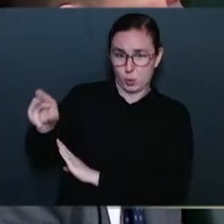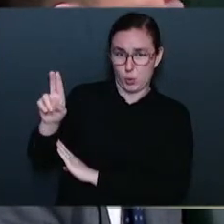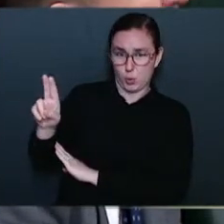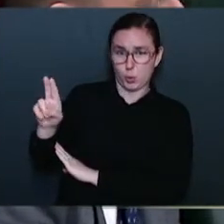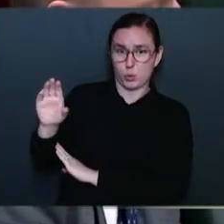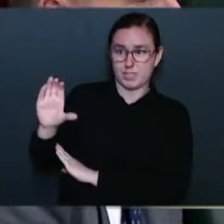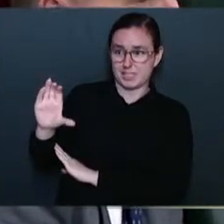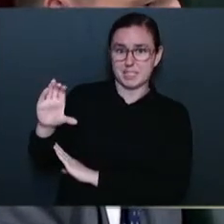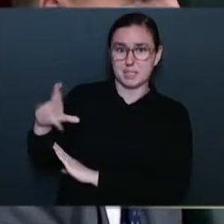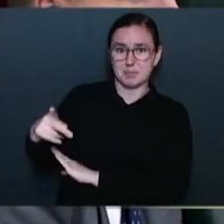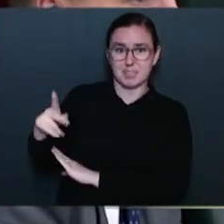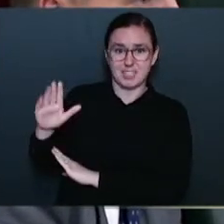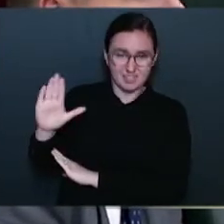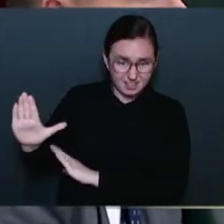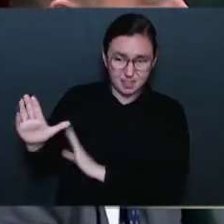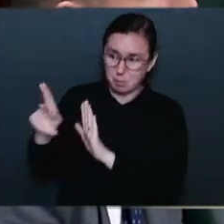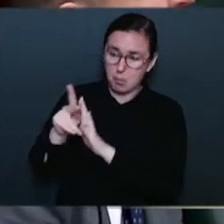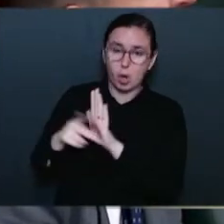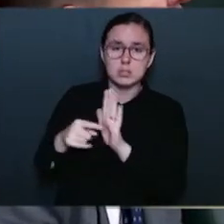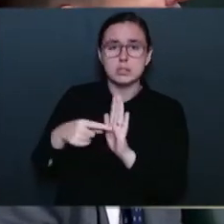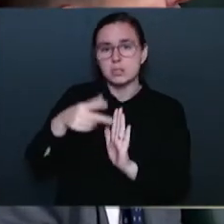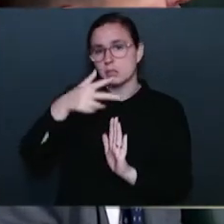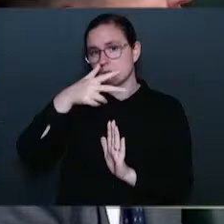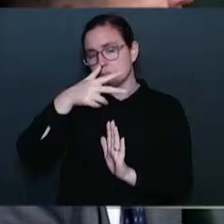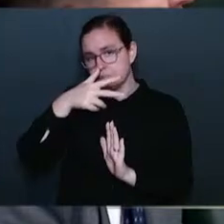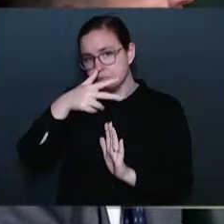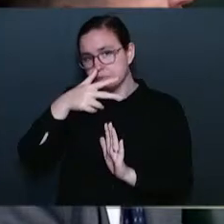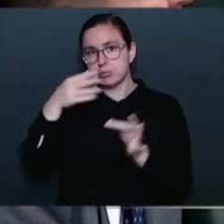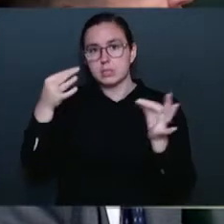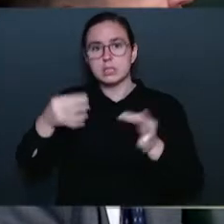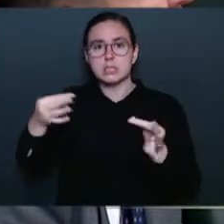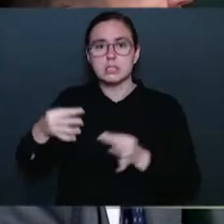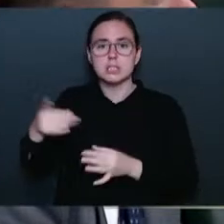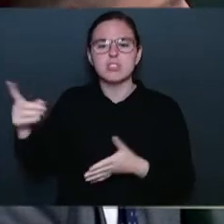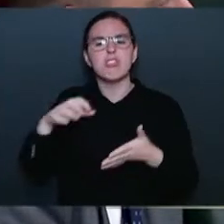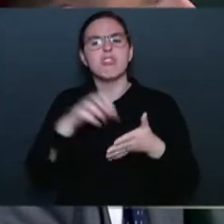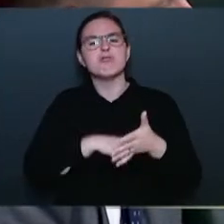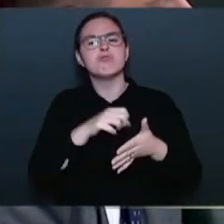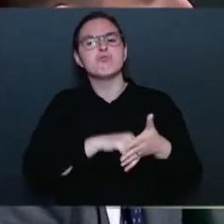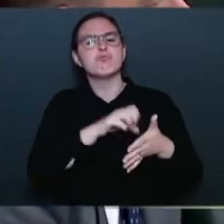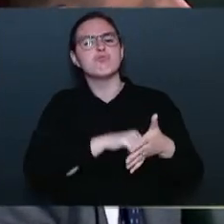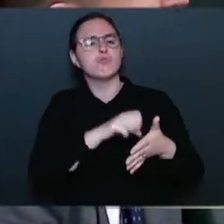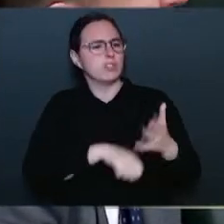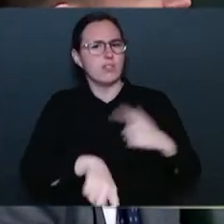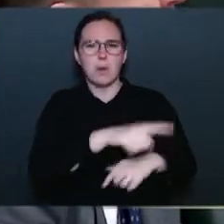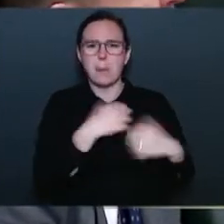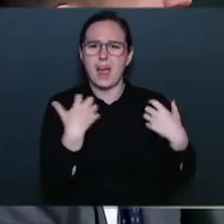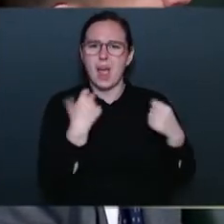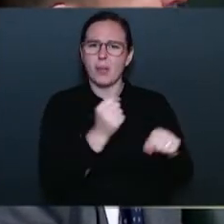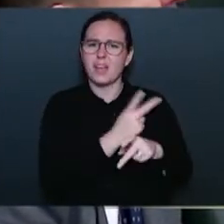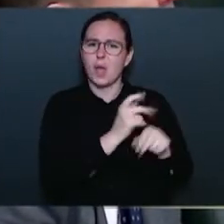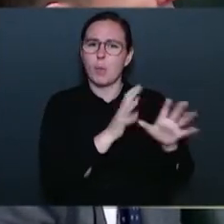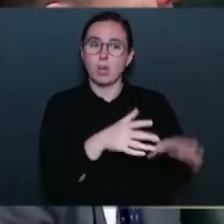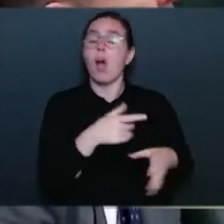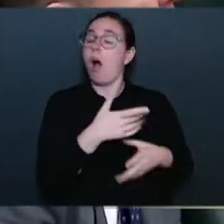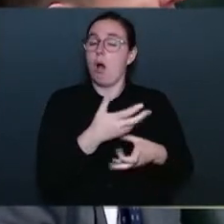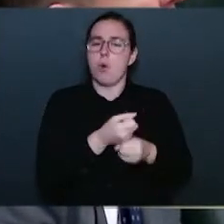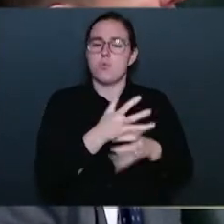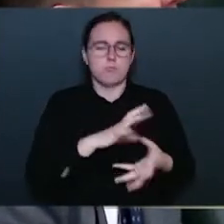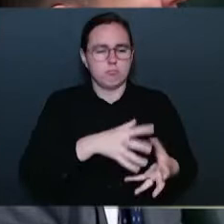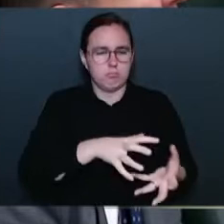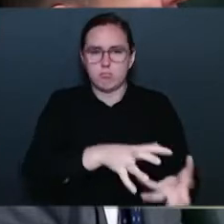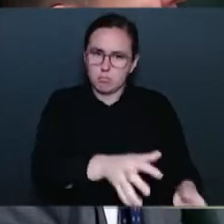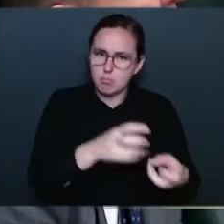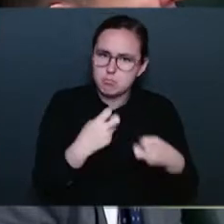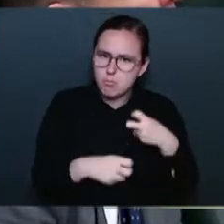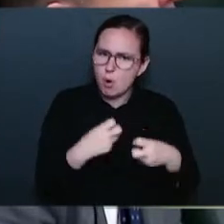chaos Alberta needs more health care workers including nurses at the front lines and that includes Alberta tree nurses so to the premier instead of jacking